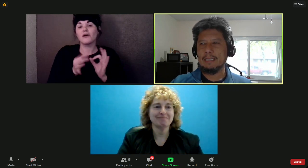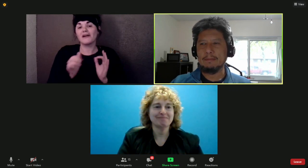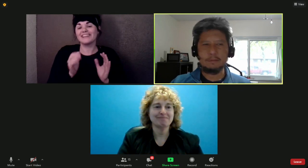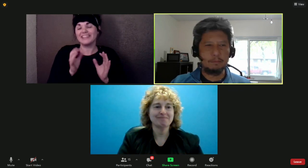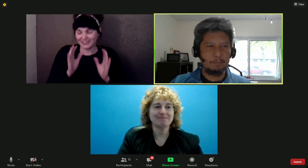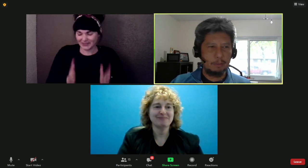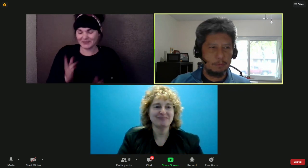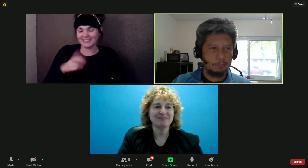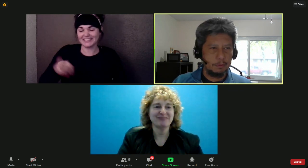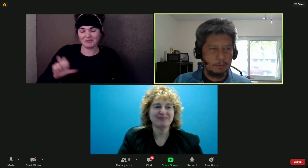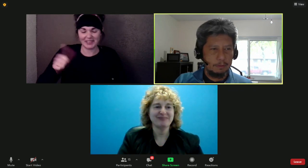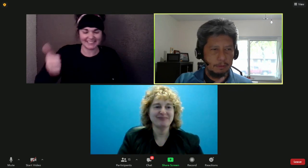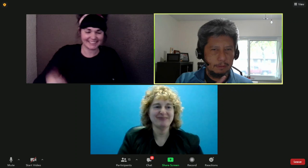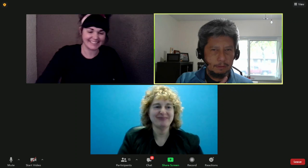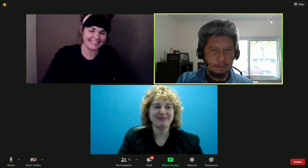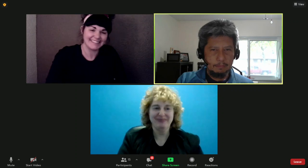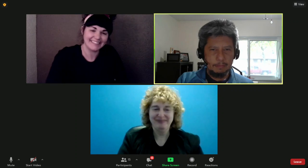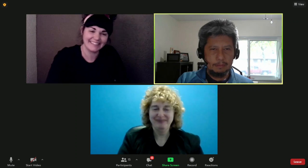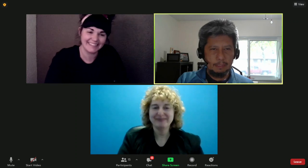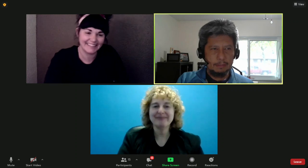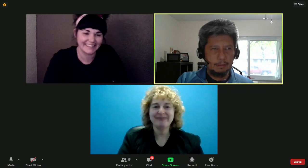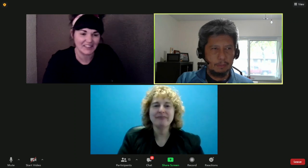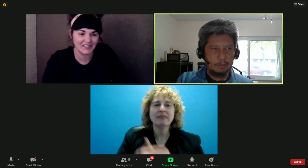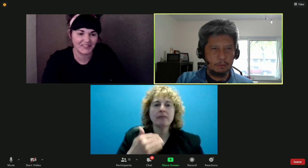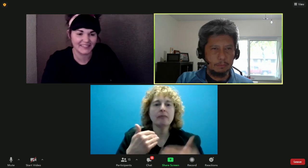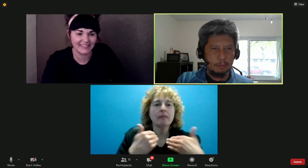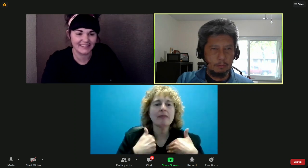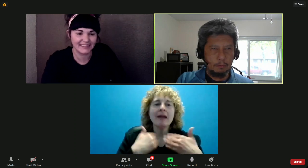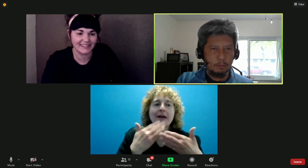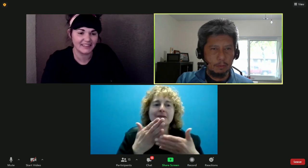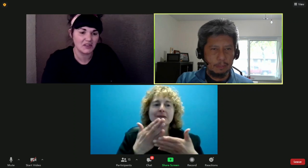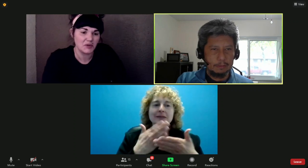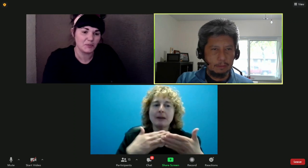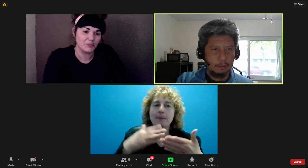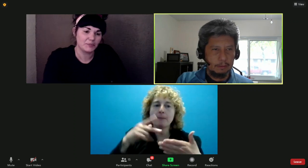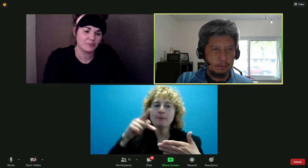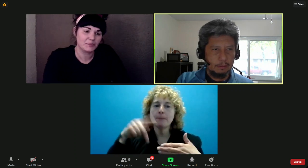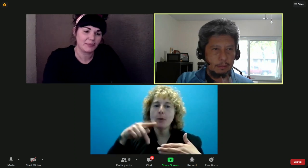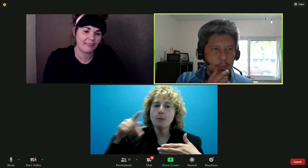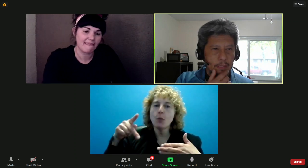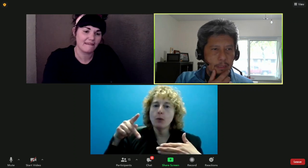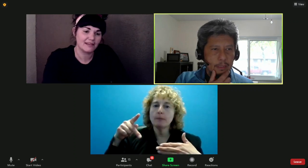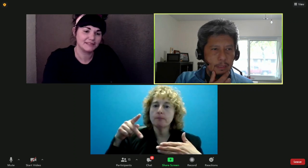I have some PowerPoint material that I want to show you. don't know who has it.